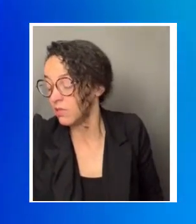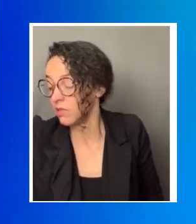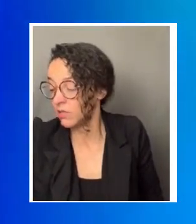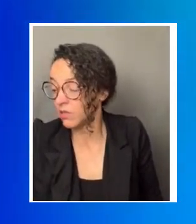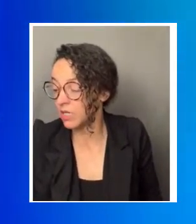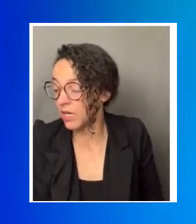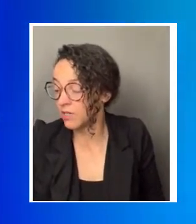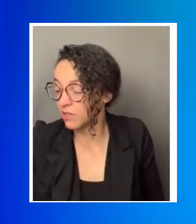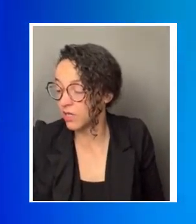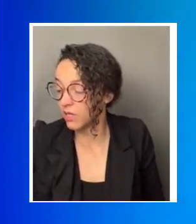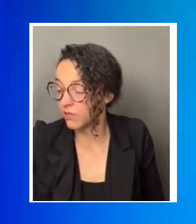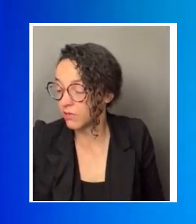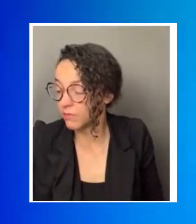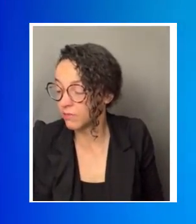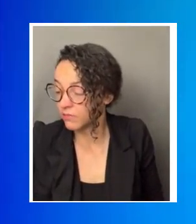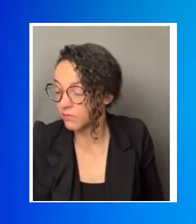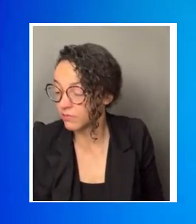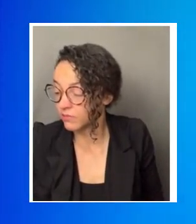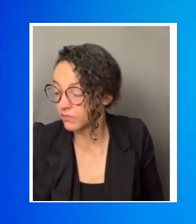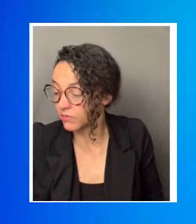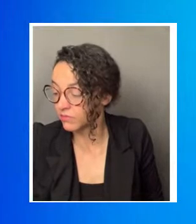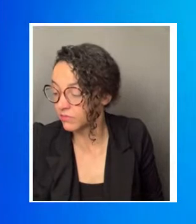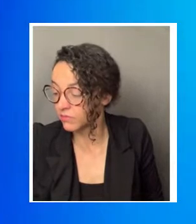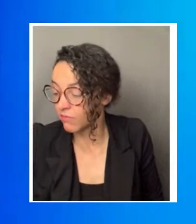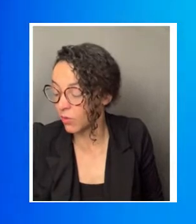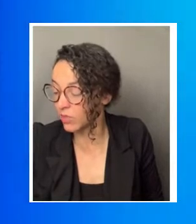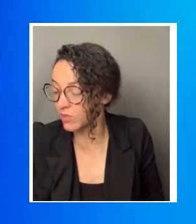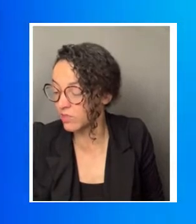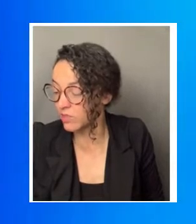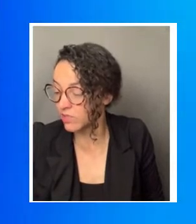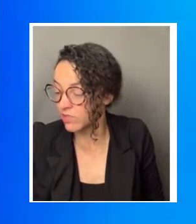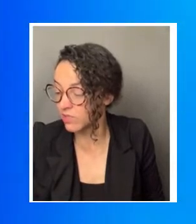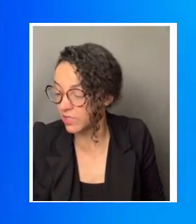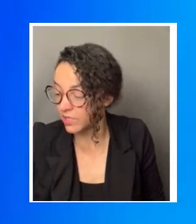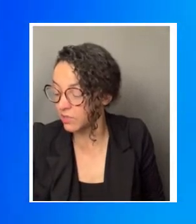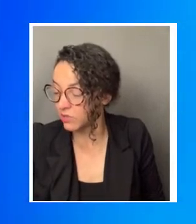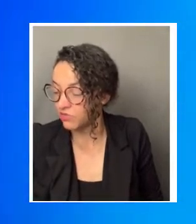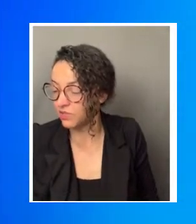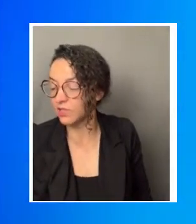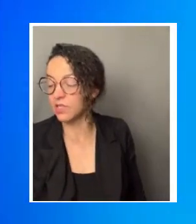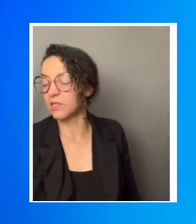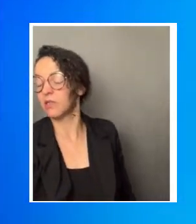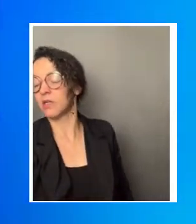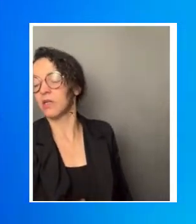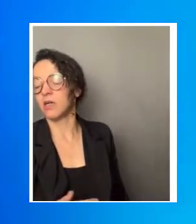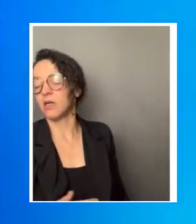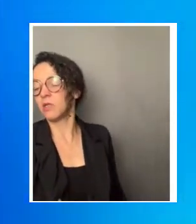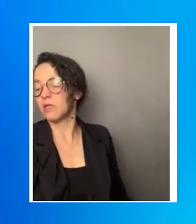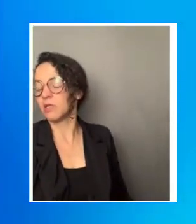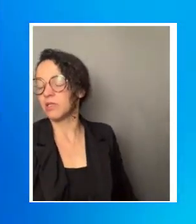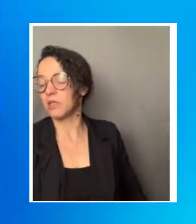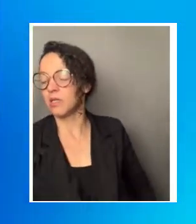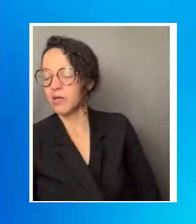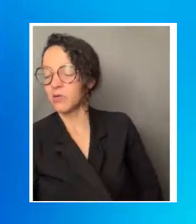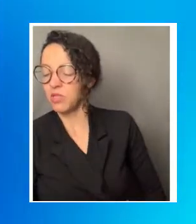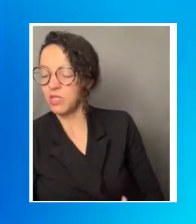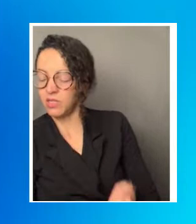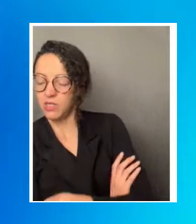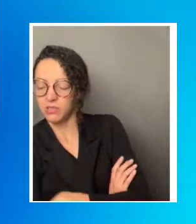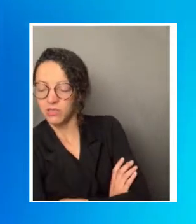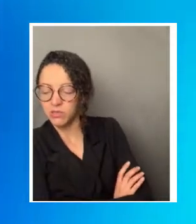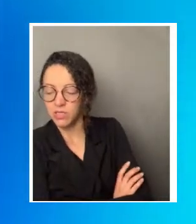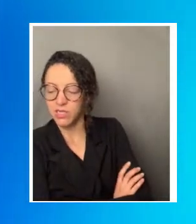little run for your money, Diane. Have you count as fast as you I can. need Maria's help on that. So no, precisely